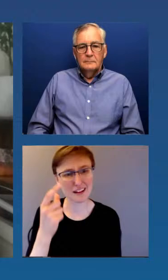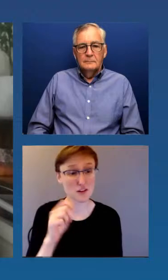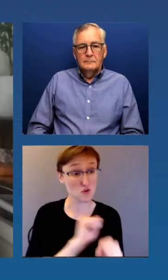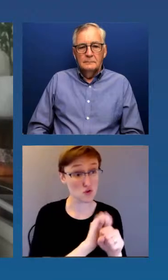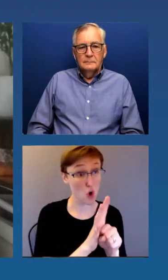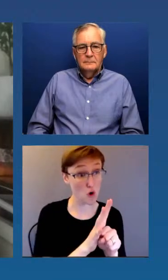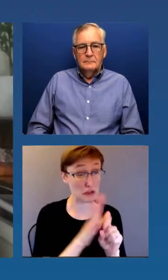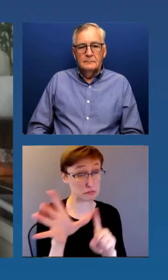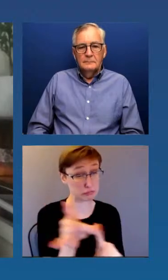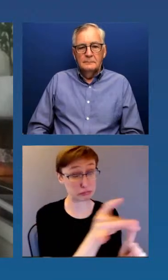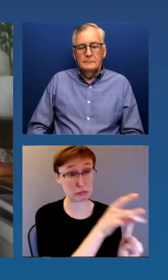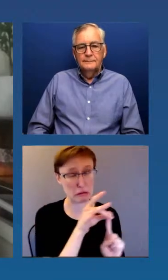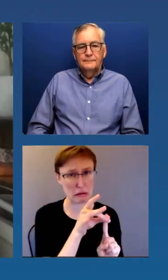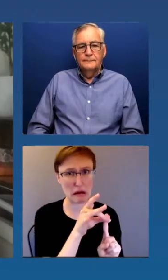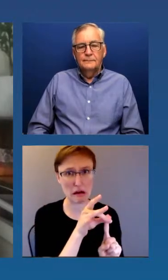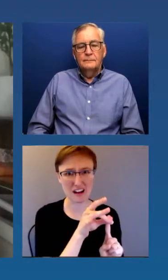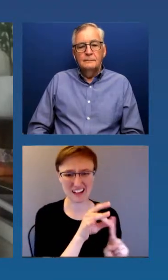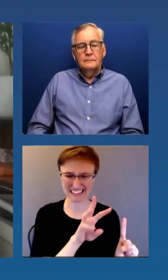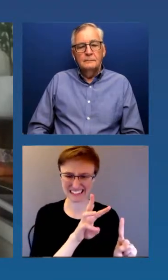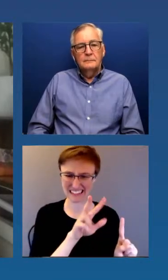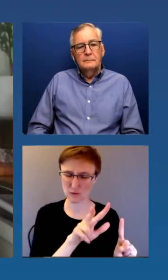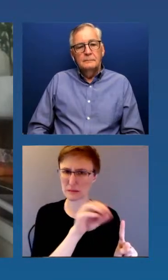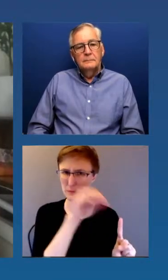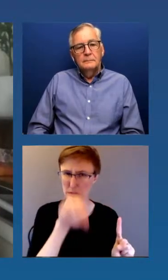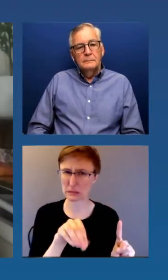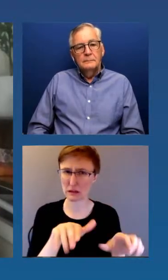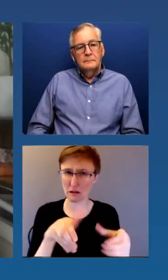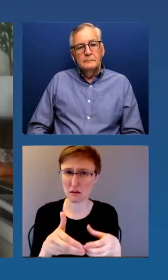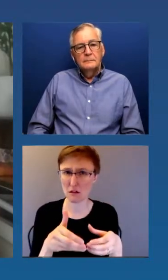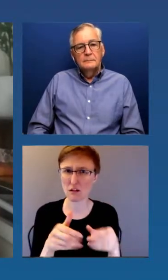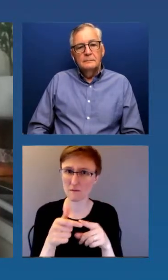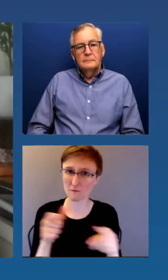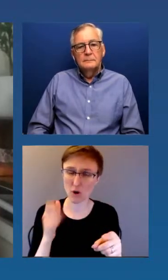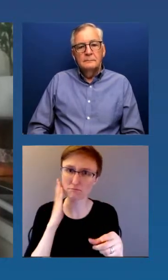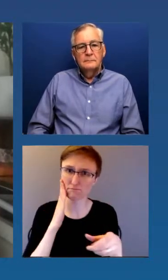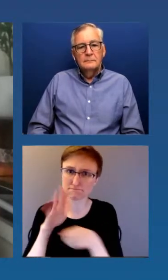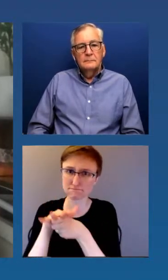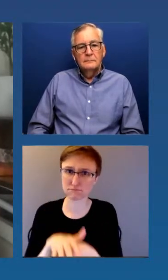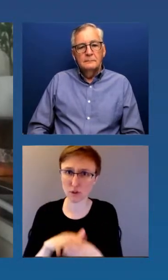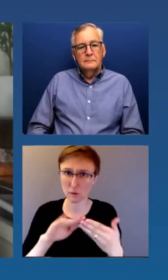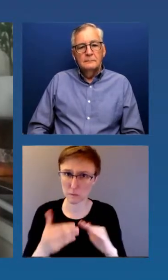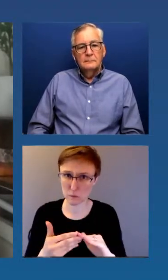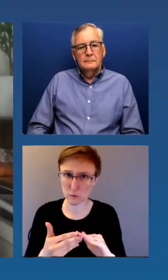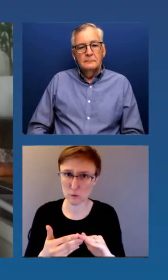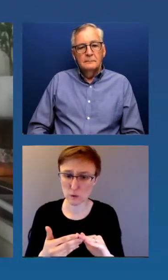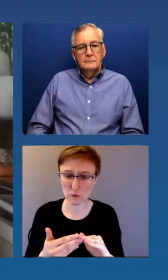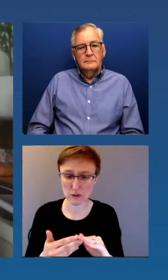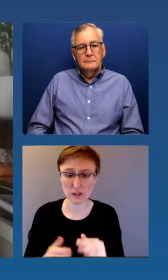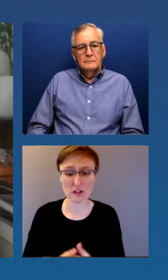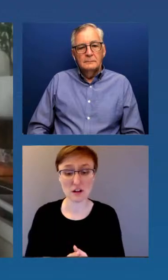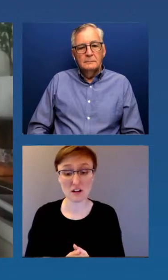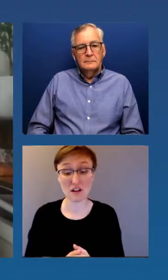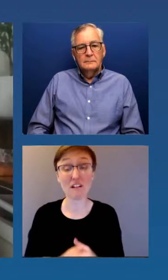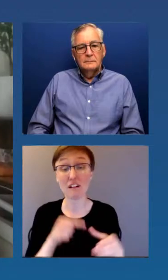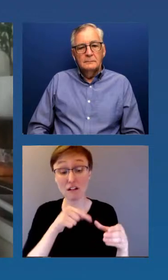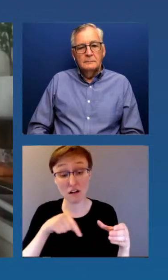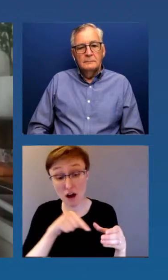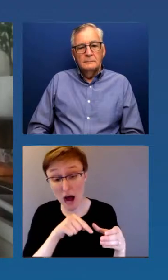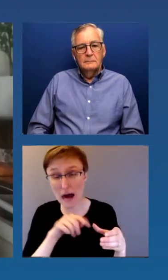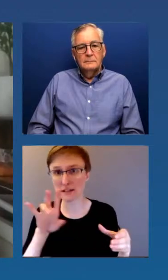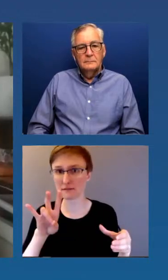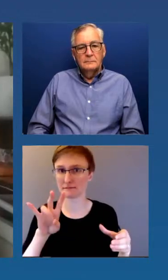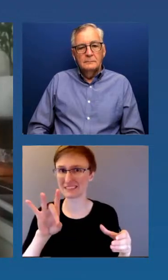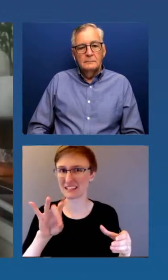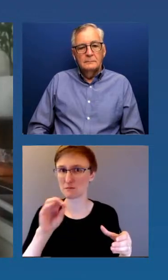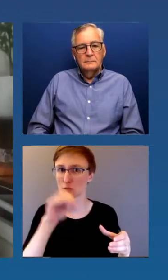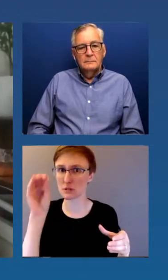The data also showed that 78% of these were immigrants. At OLIP, we dug deeper, we consulted with community, and